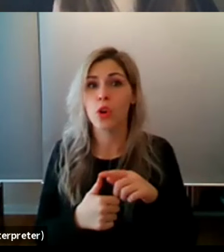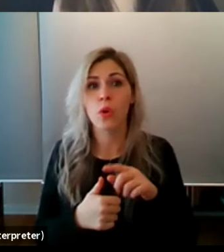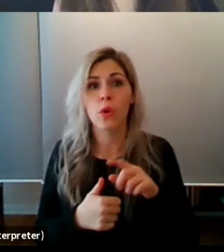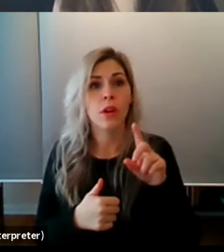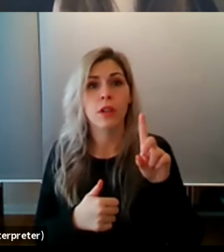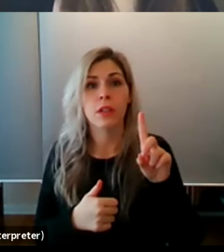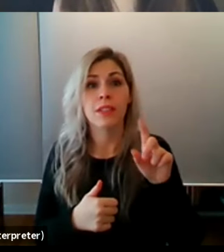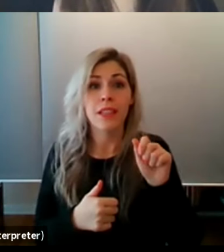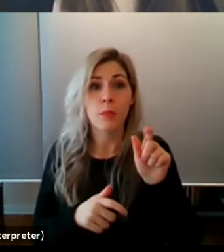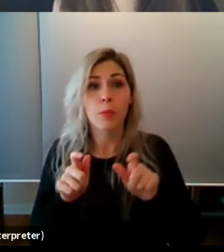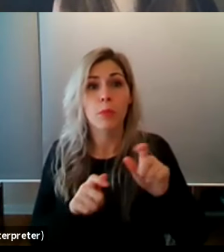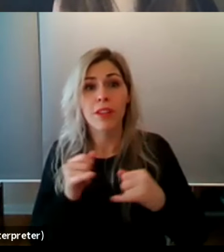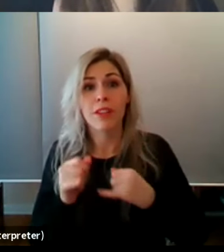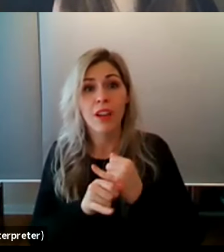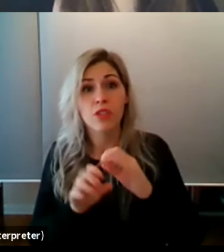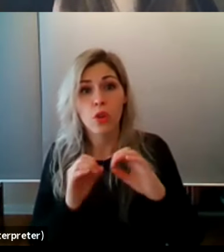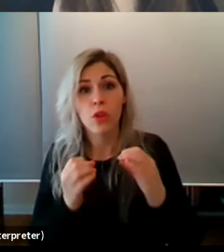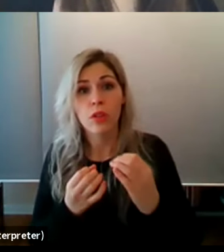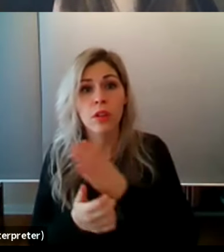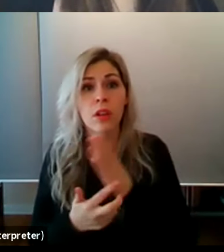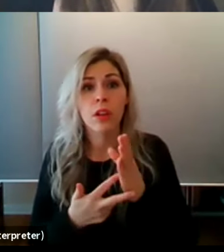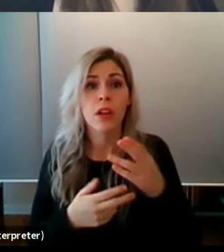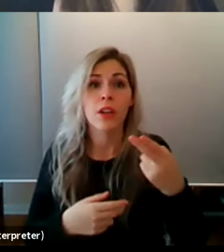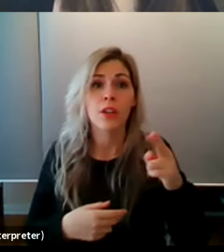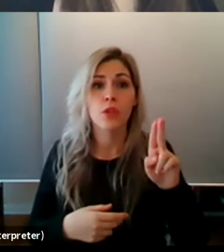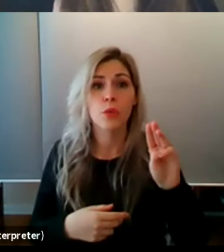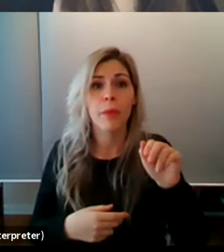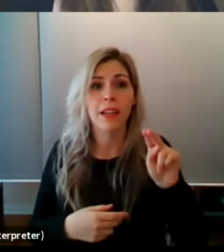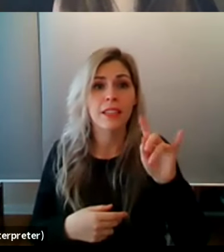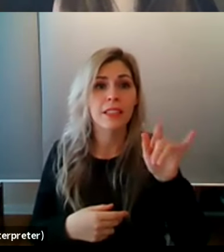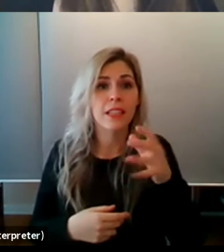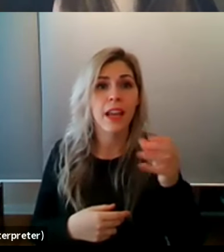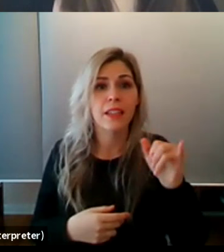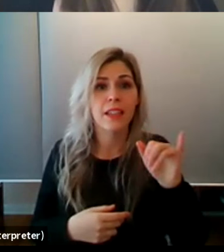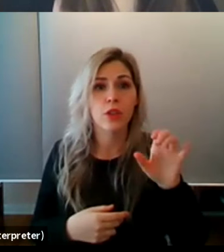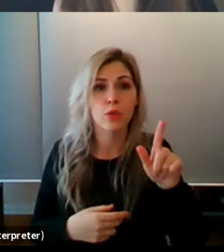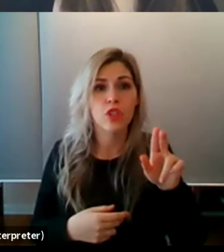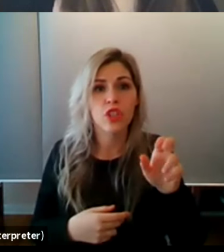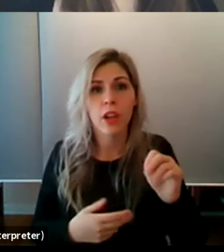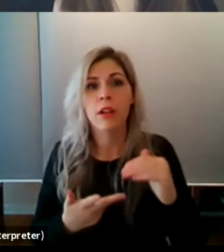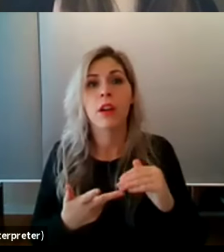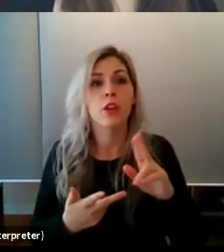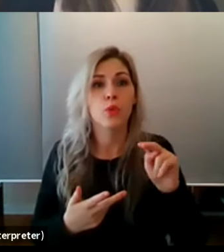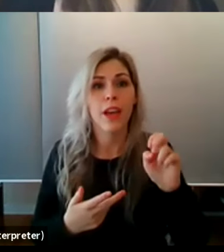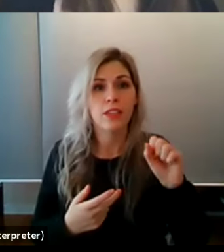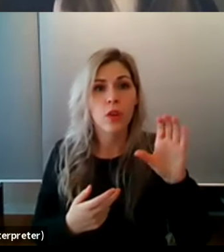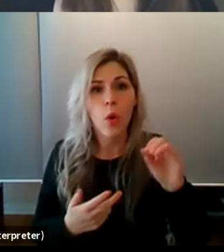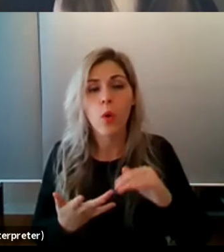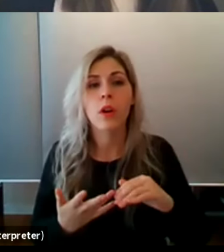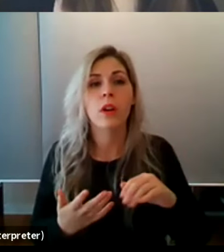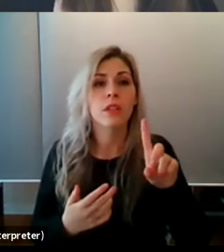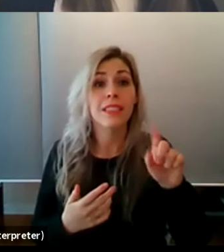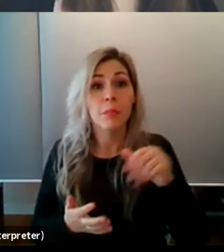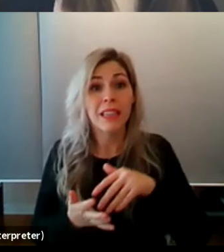Disabled People International, Humanity and Inclusion, UNESCO, the Disability